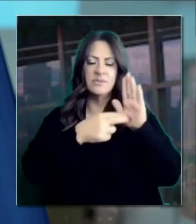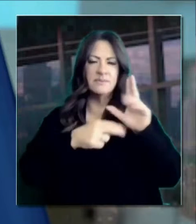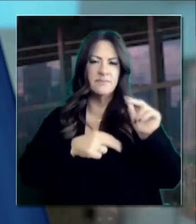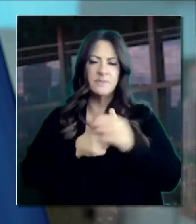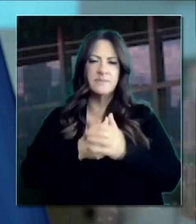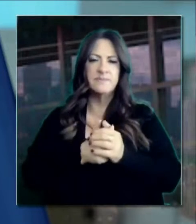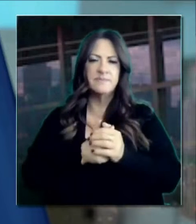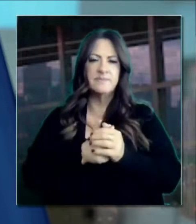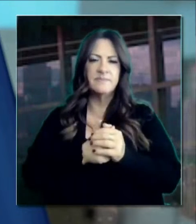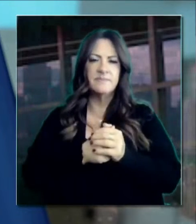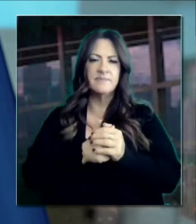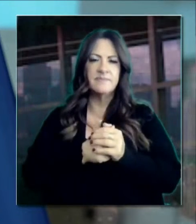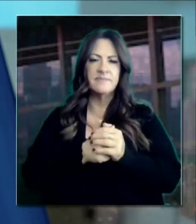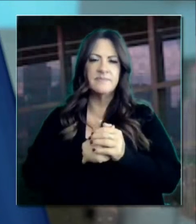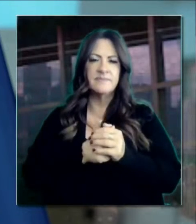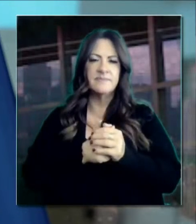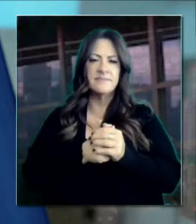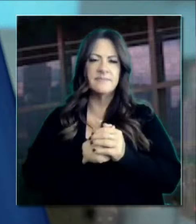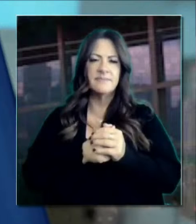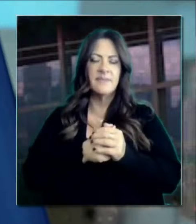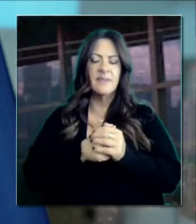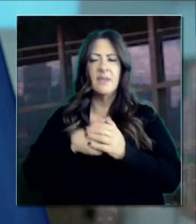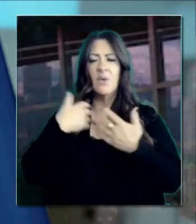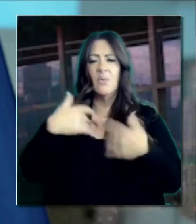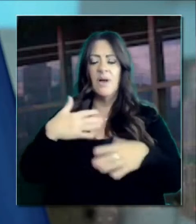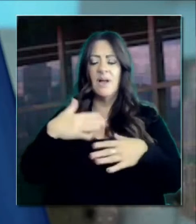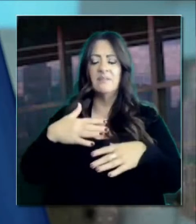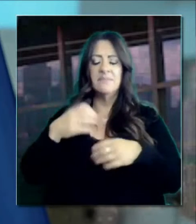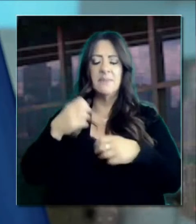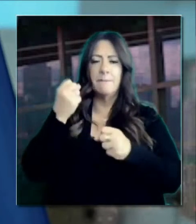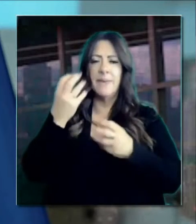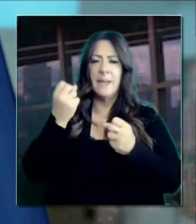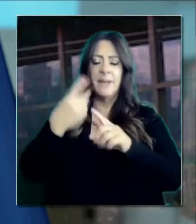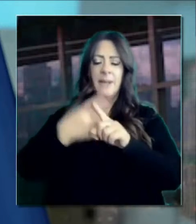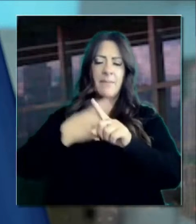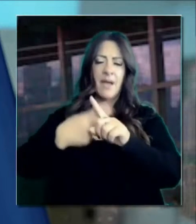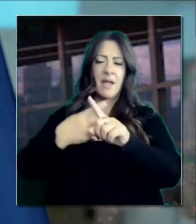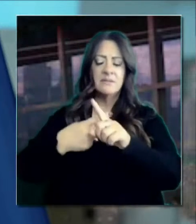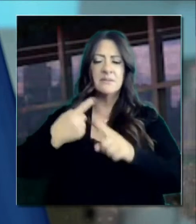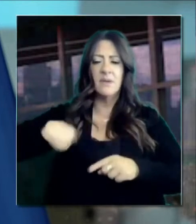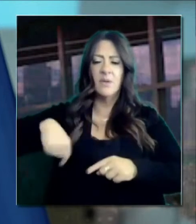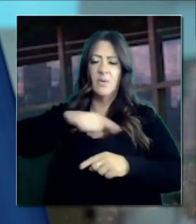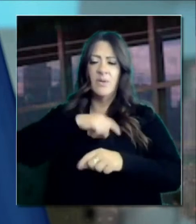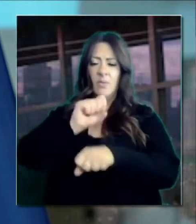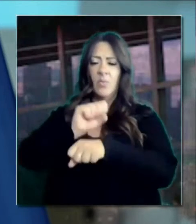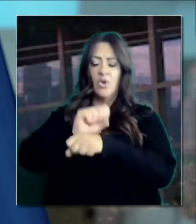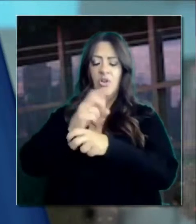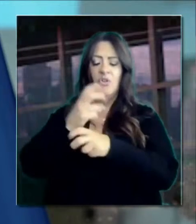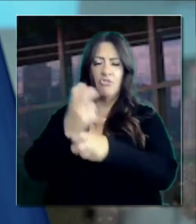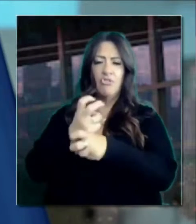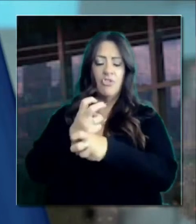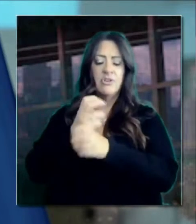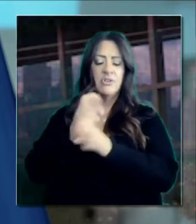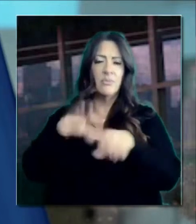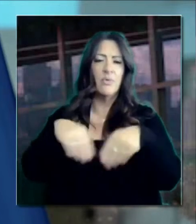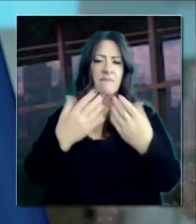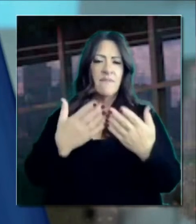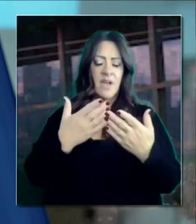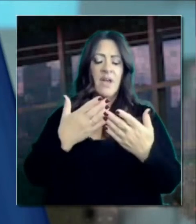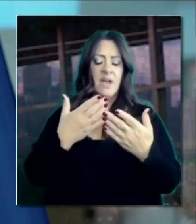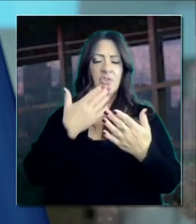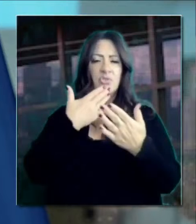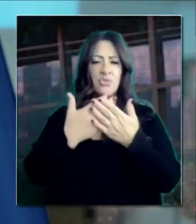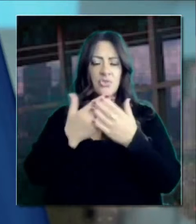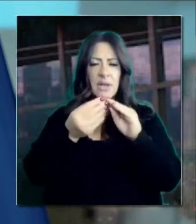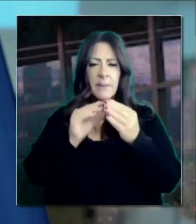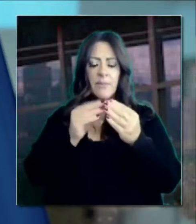to acknowledge their hard work over the last, many months, but in particular last few weeks as